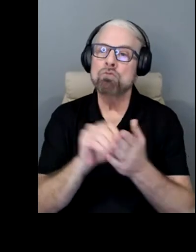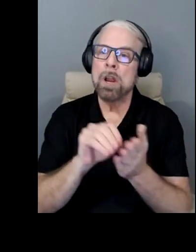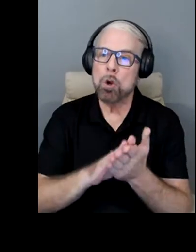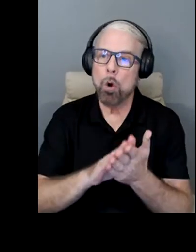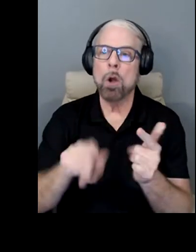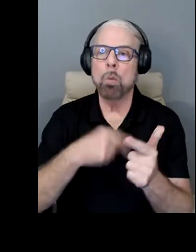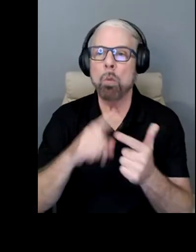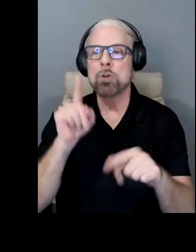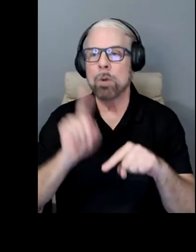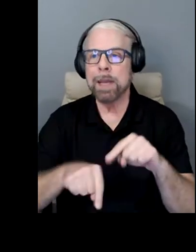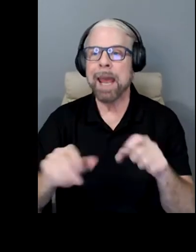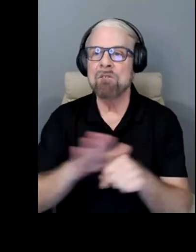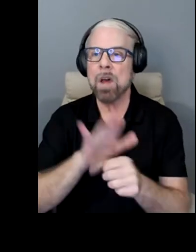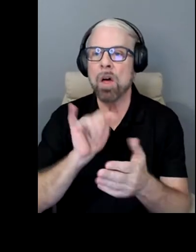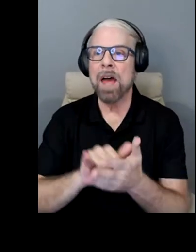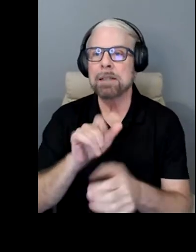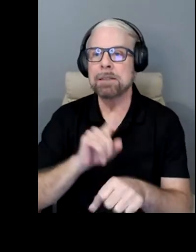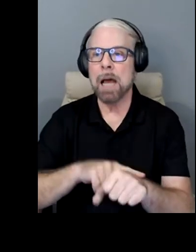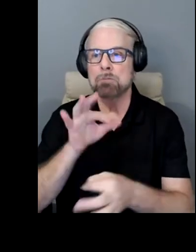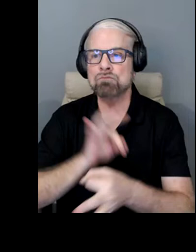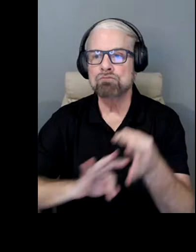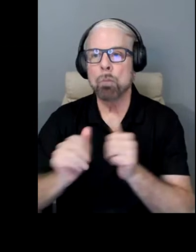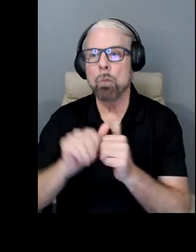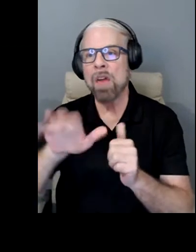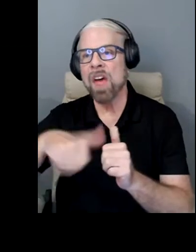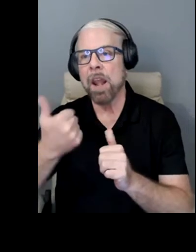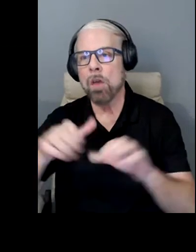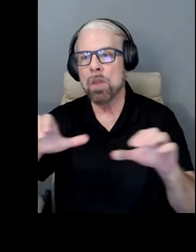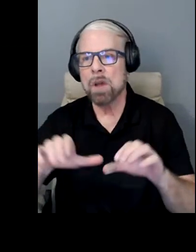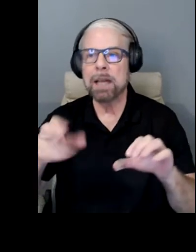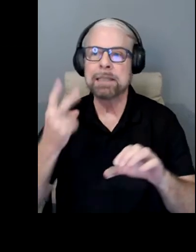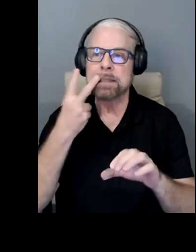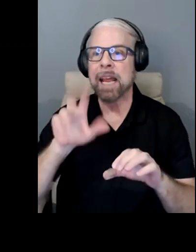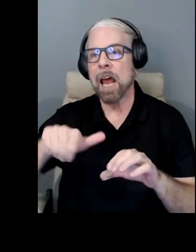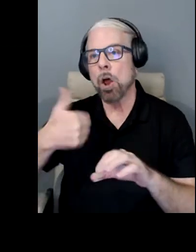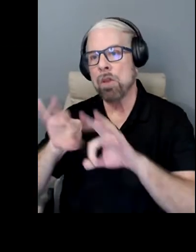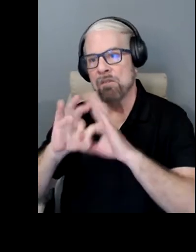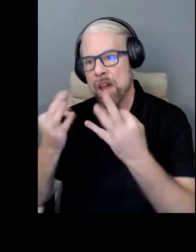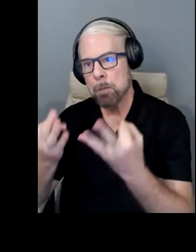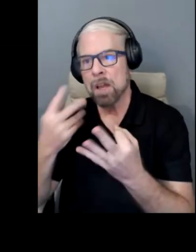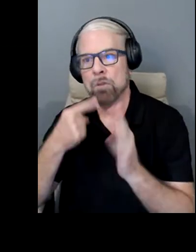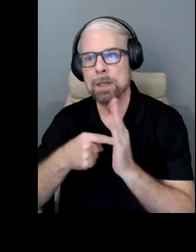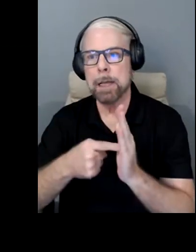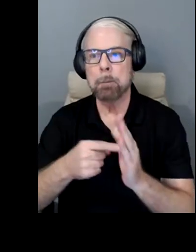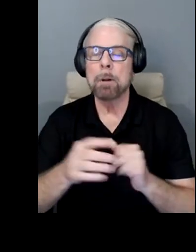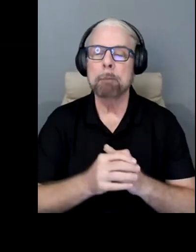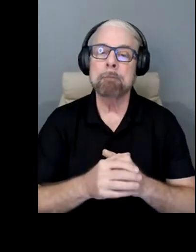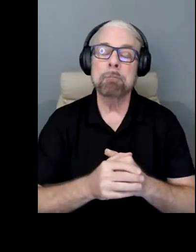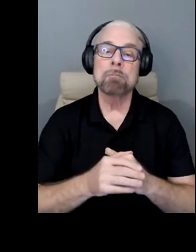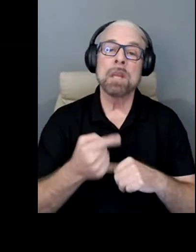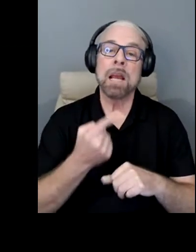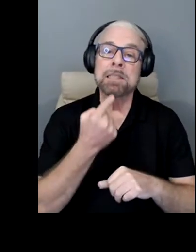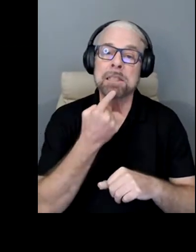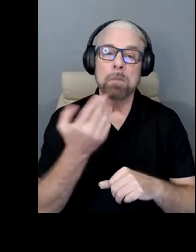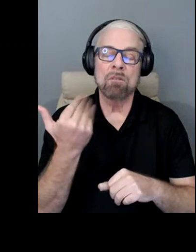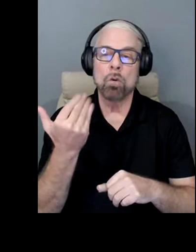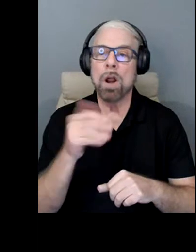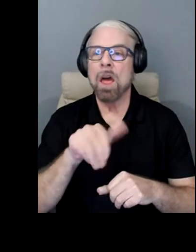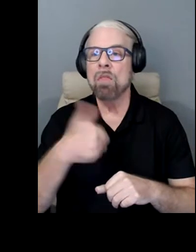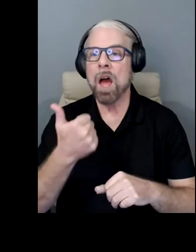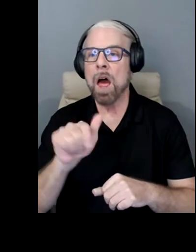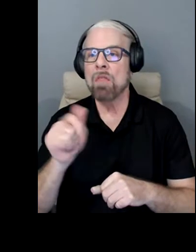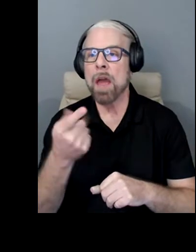fill that time with working on some other activity or seeing another family. As I pointed out, there's the other